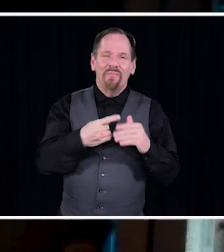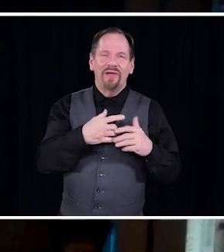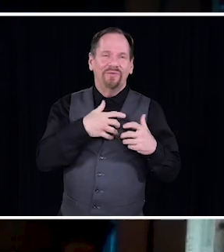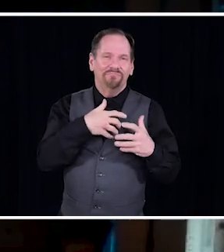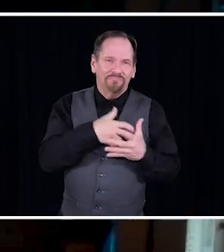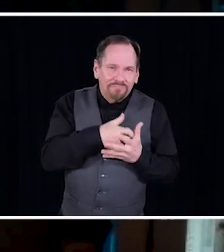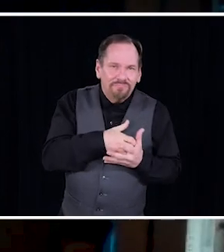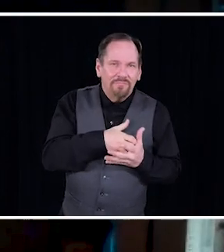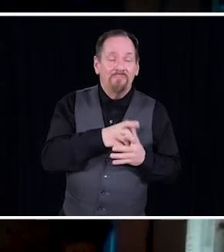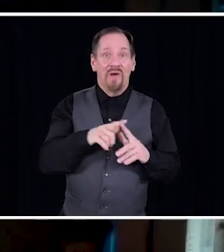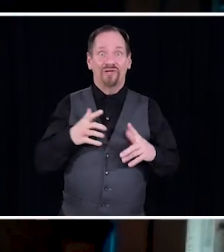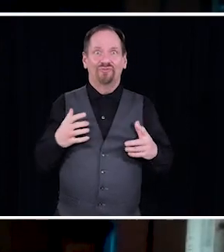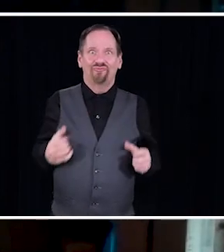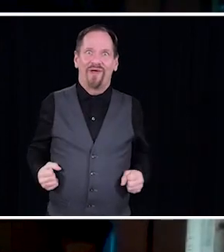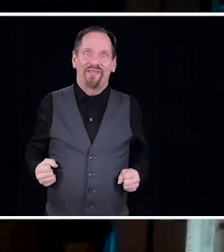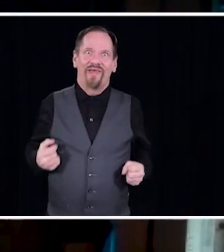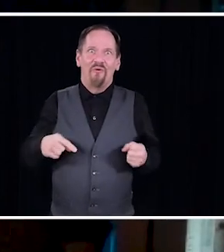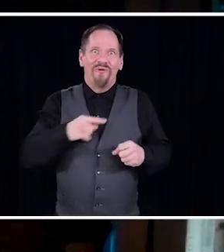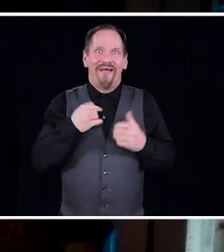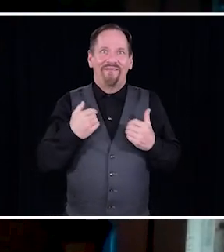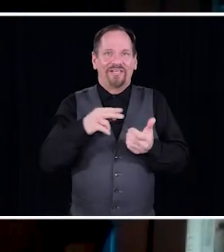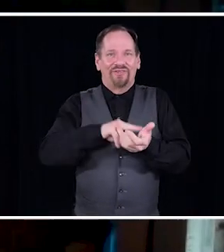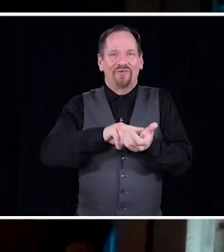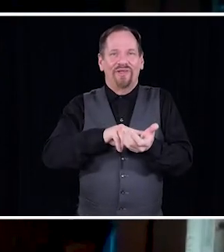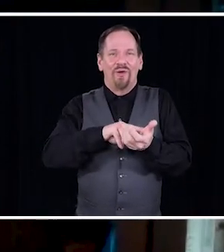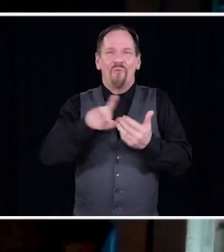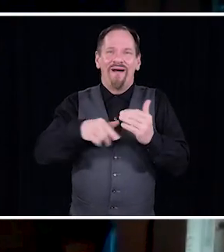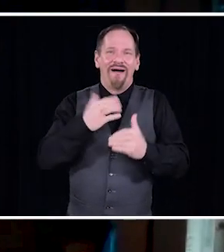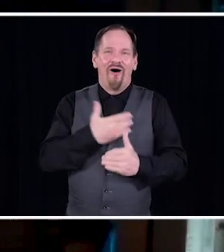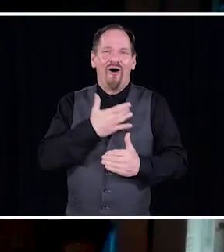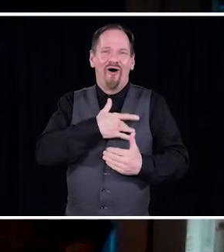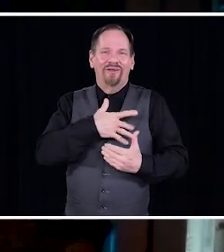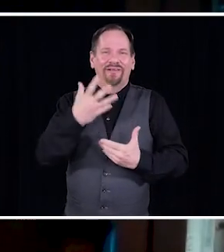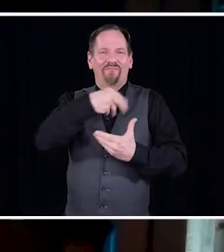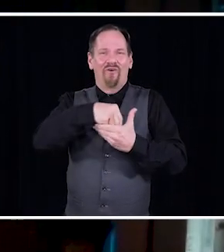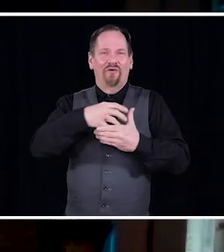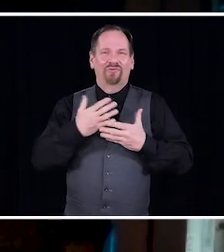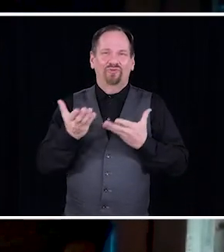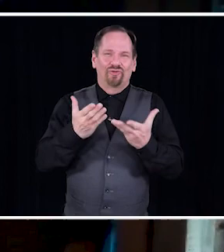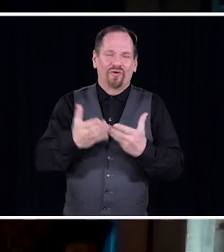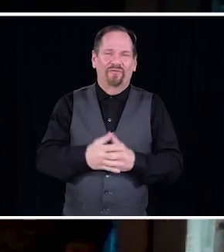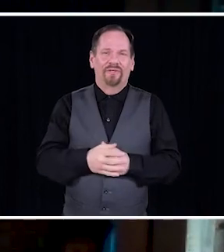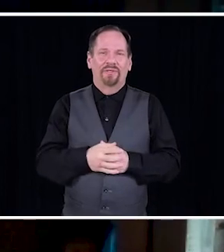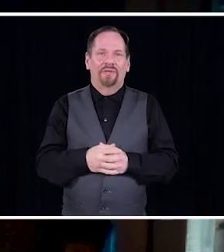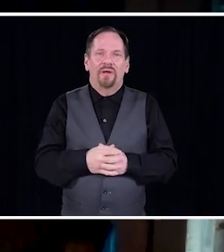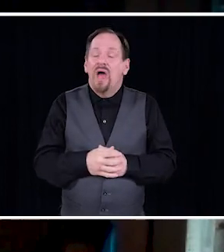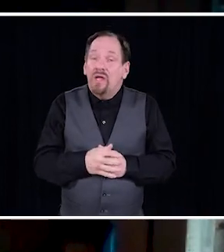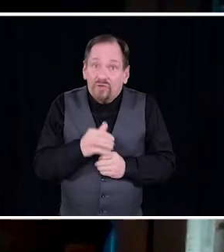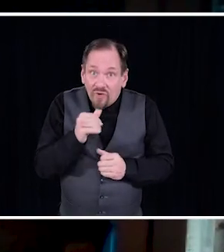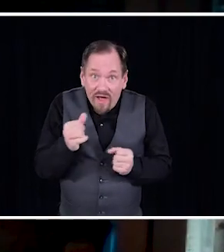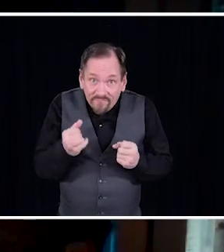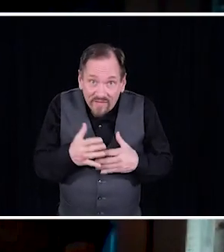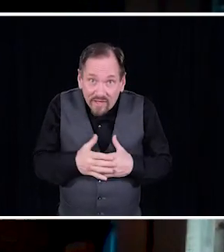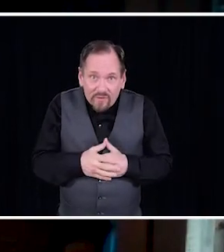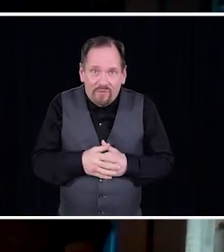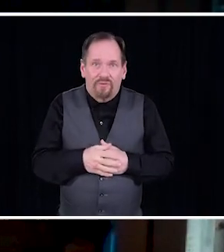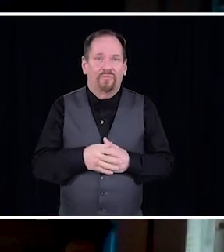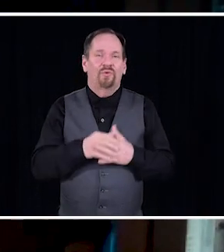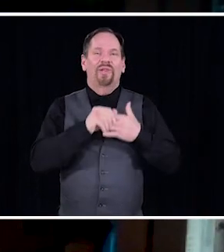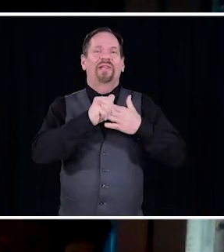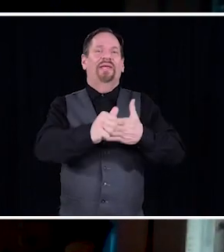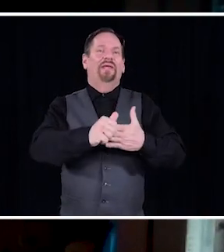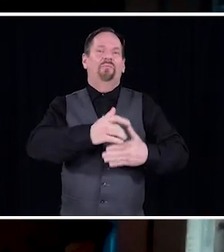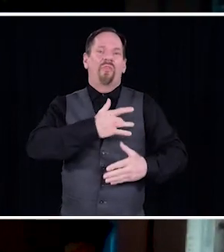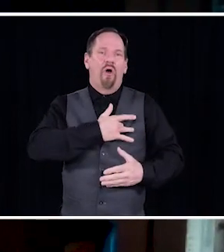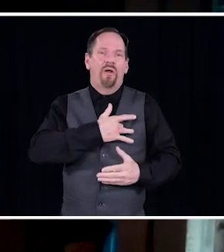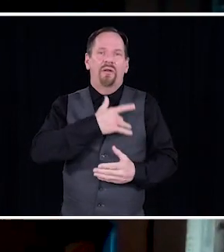strength we have as nurses when we courageously serve with our hearts. I no longer fear being a nurse that leads with her